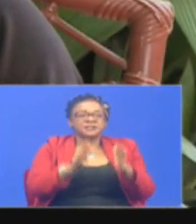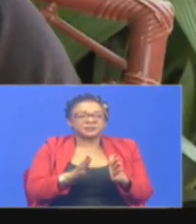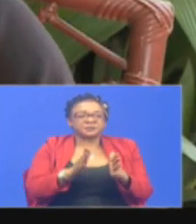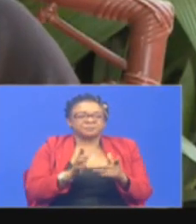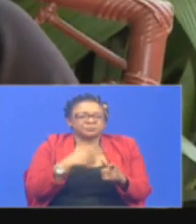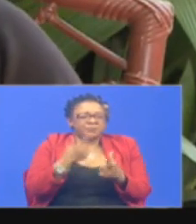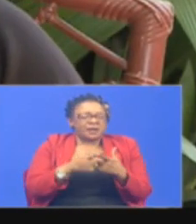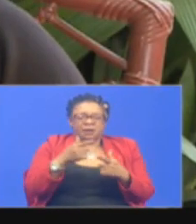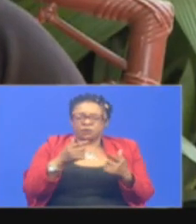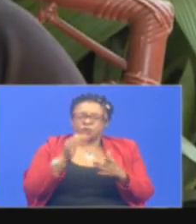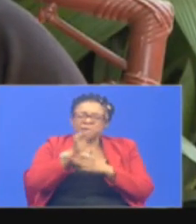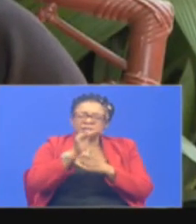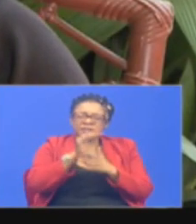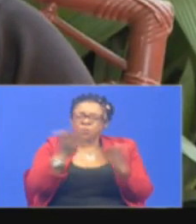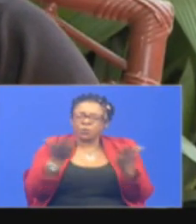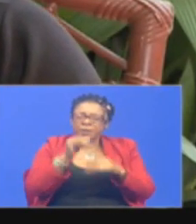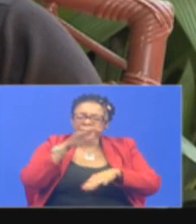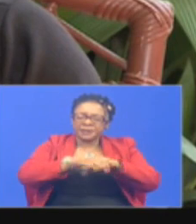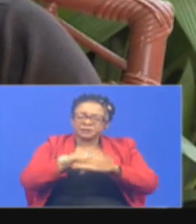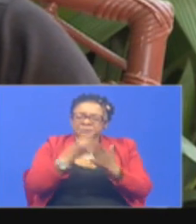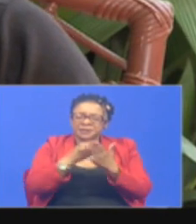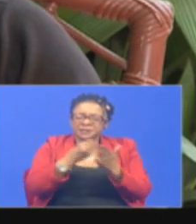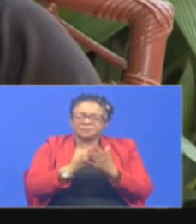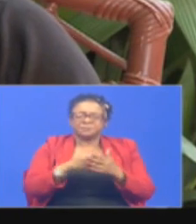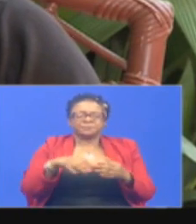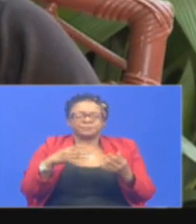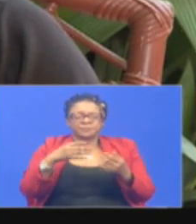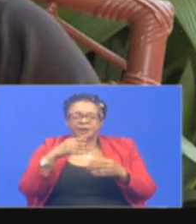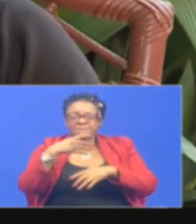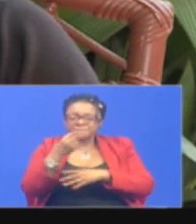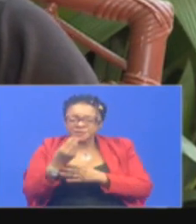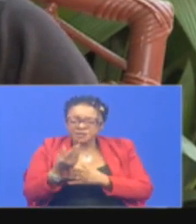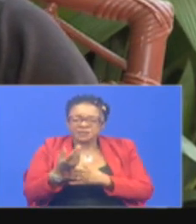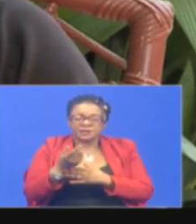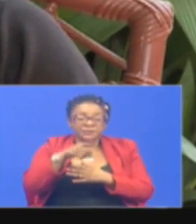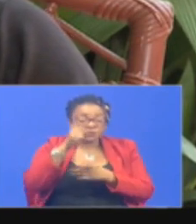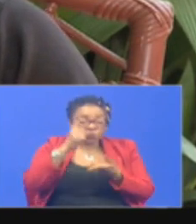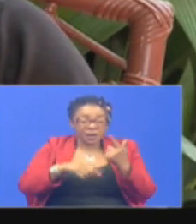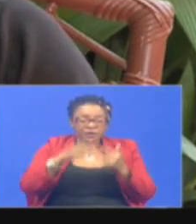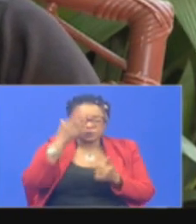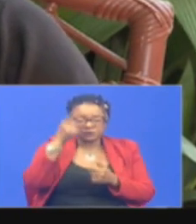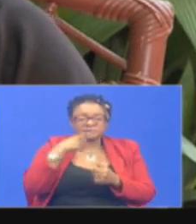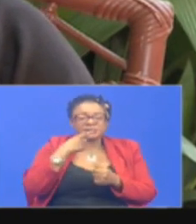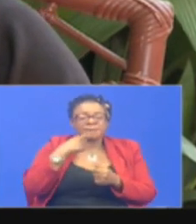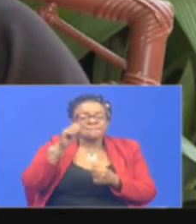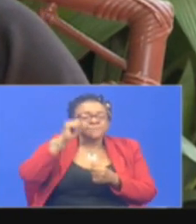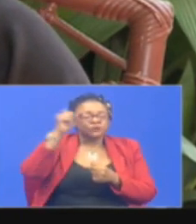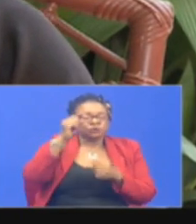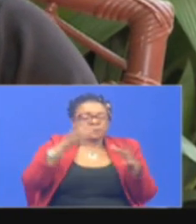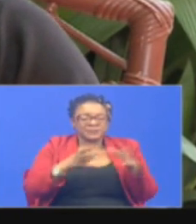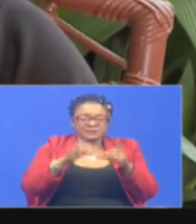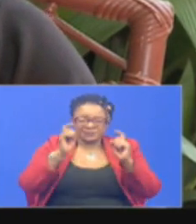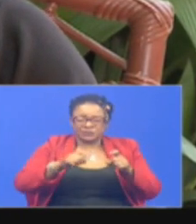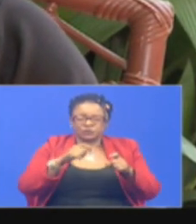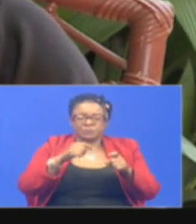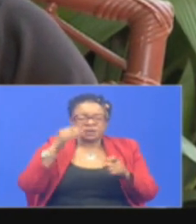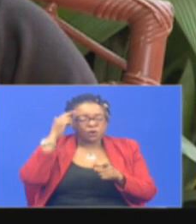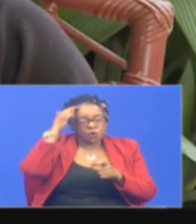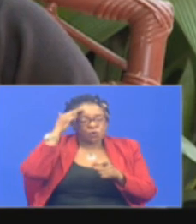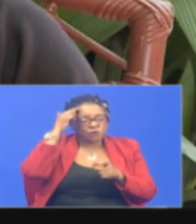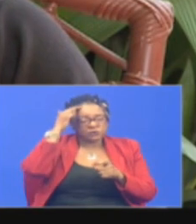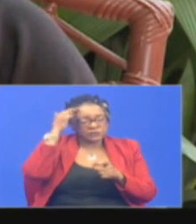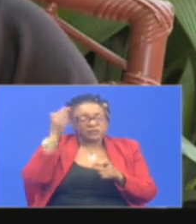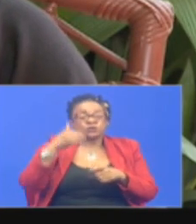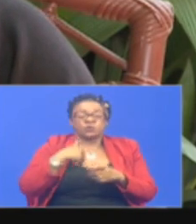income to make a run for office, given the fees and all that? So is that why you're saying that political parties need to make more of a conscious effort to get